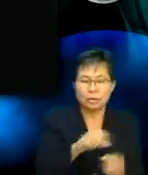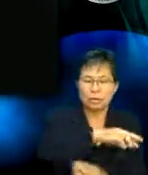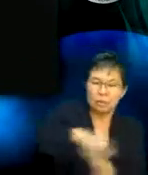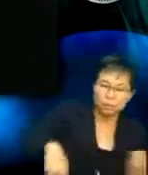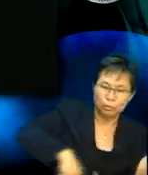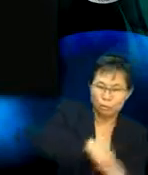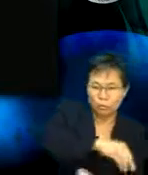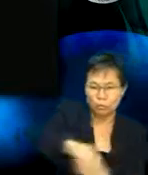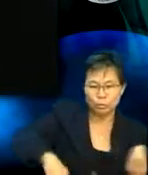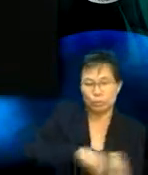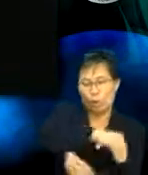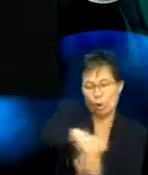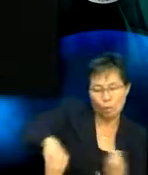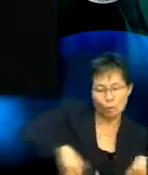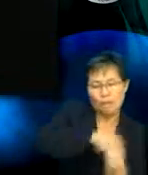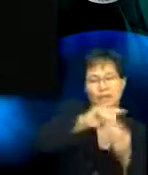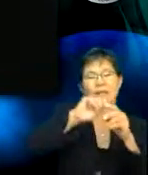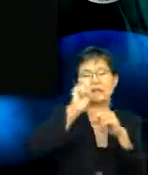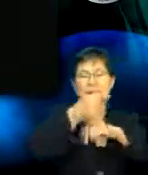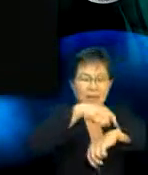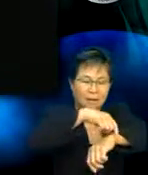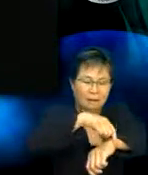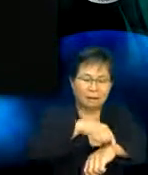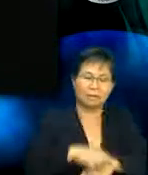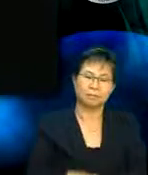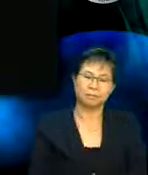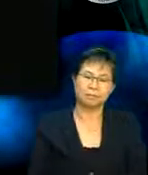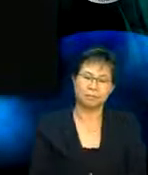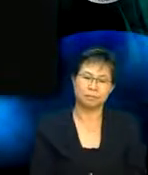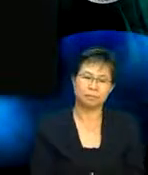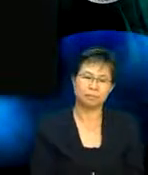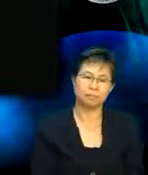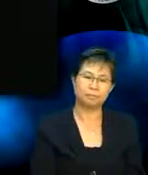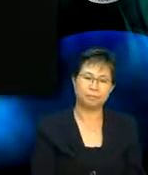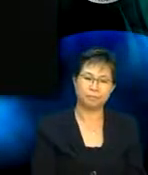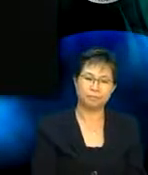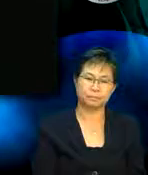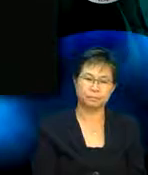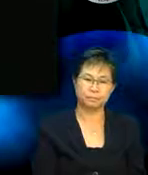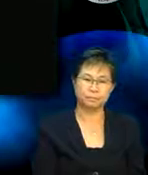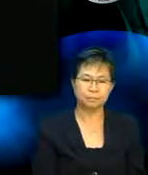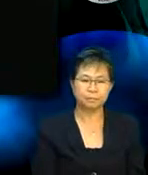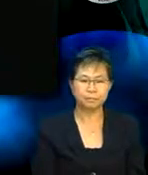in the shape of a rotating wheel orbiting the Earth.